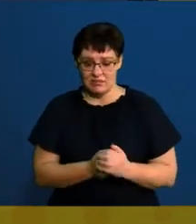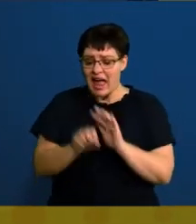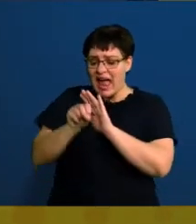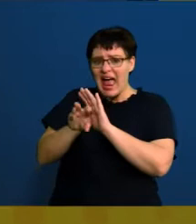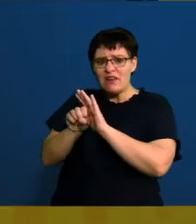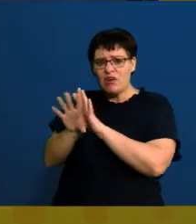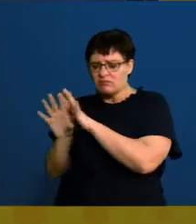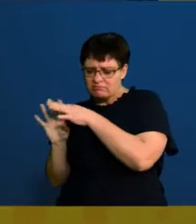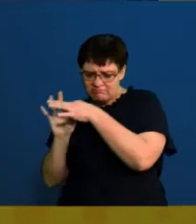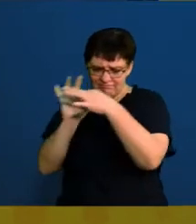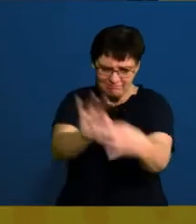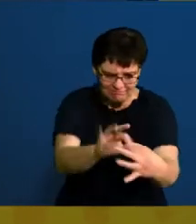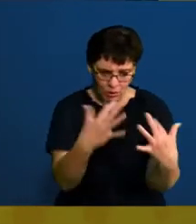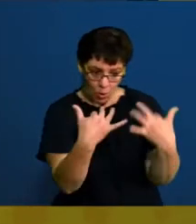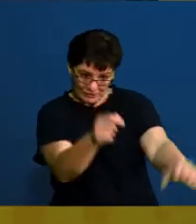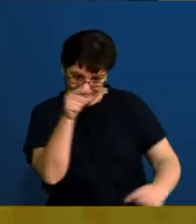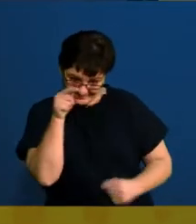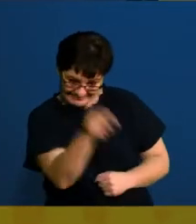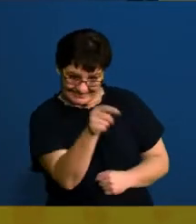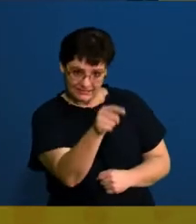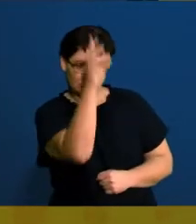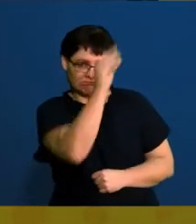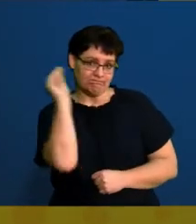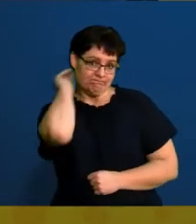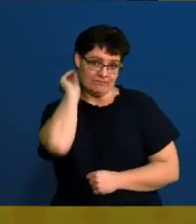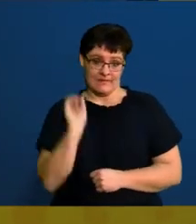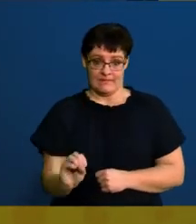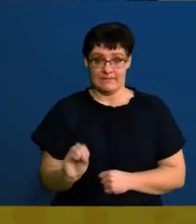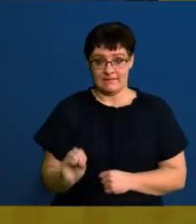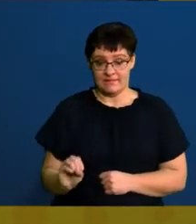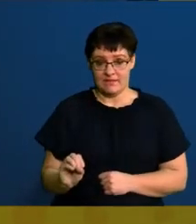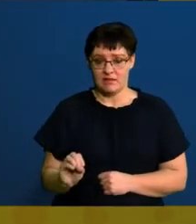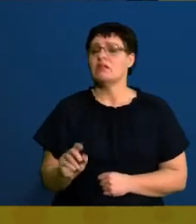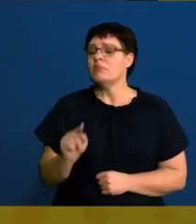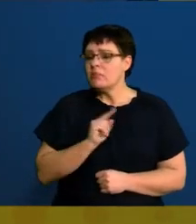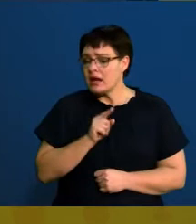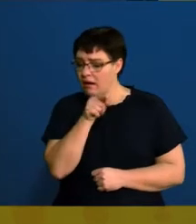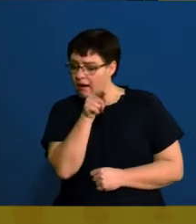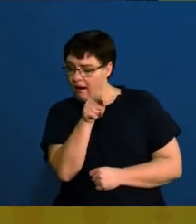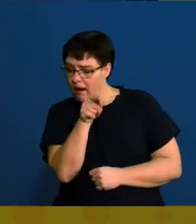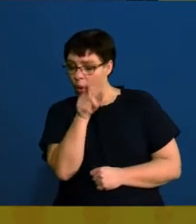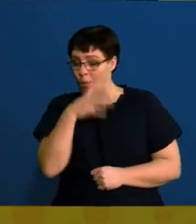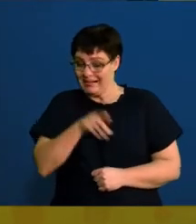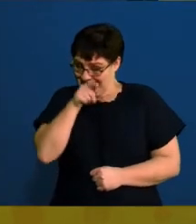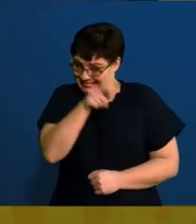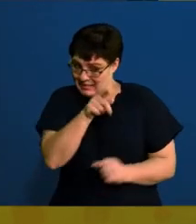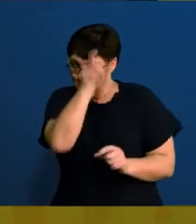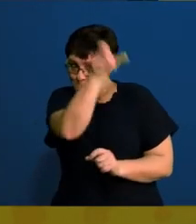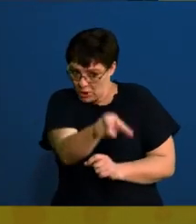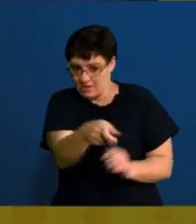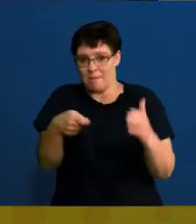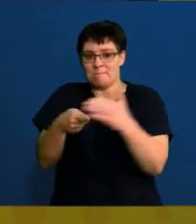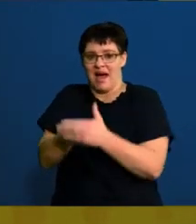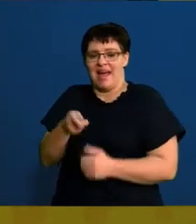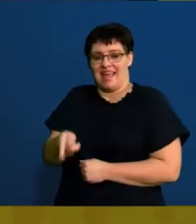created at a target audience in mind. So it's targeting a specific individual. So in this case, we have a